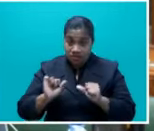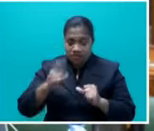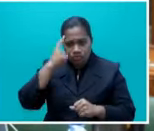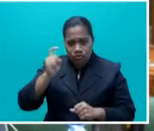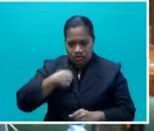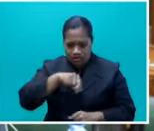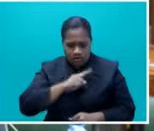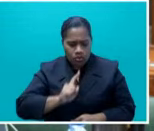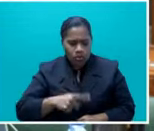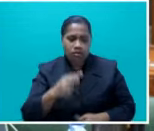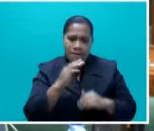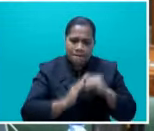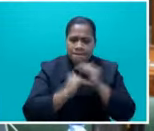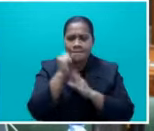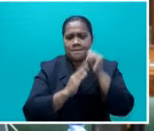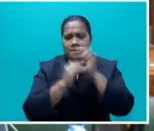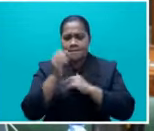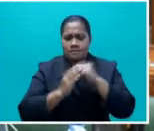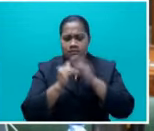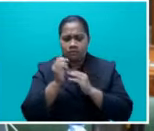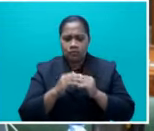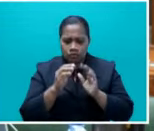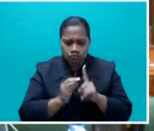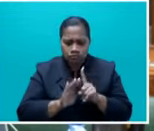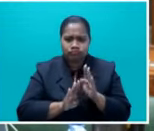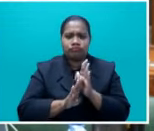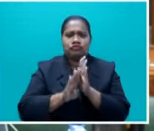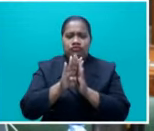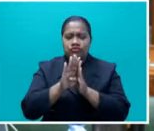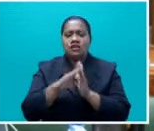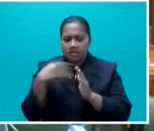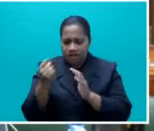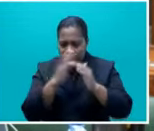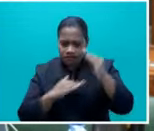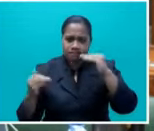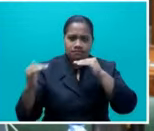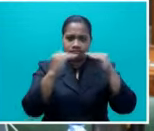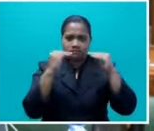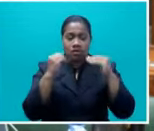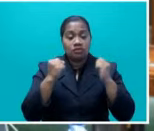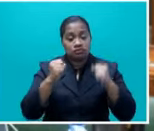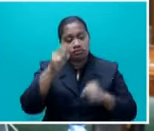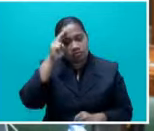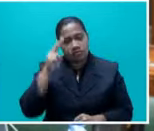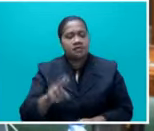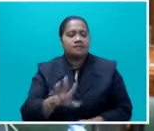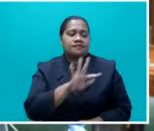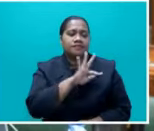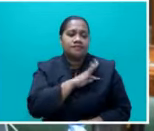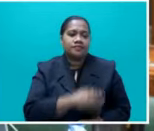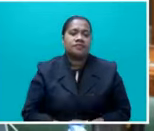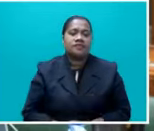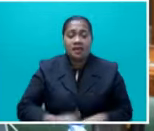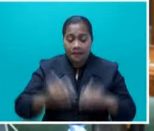build our institutions and the ethos of equality and a strong nation state. Madam Speaker, as clearly